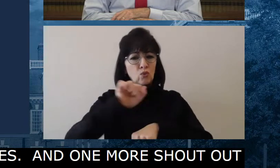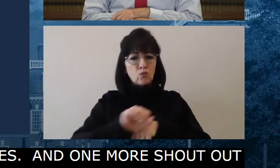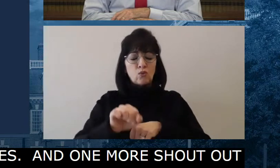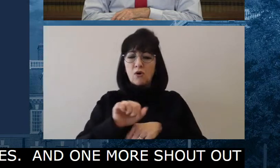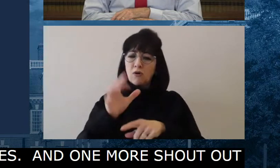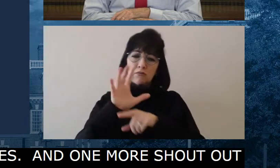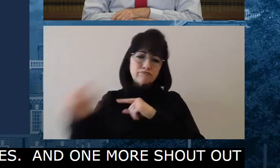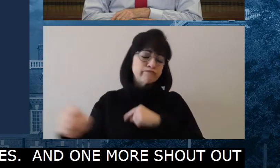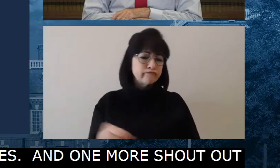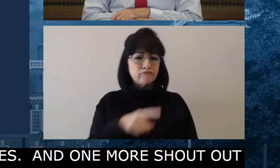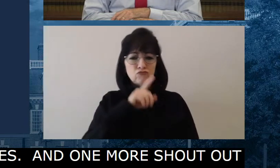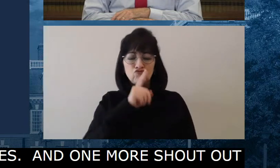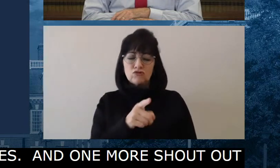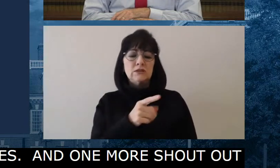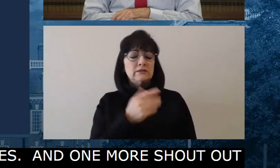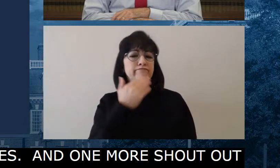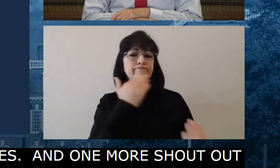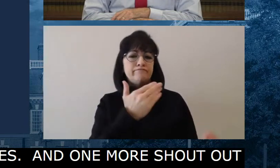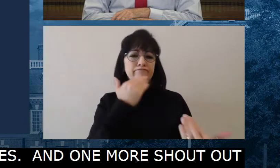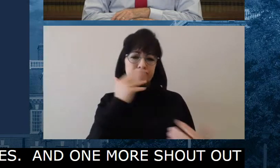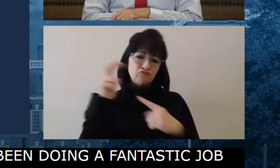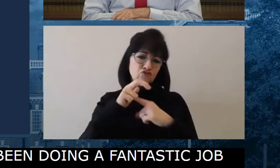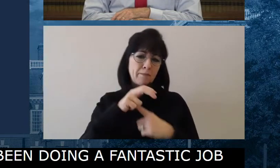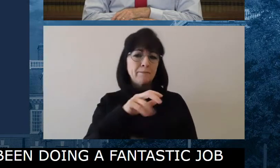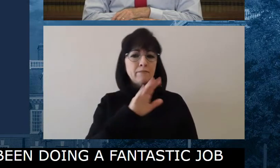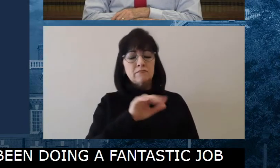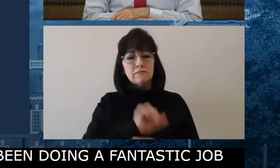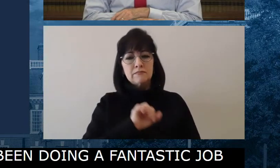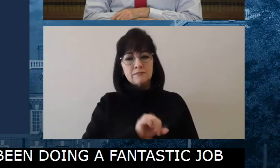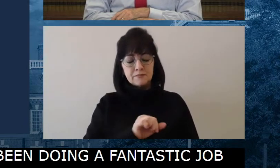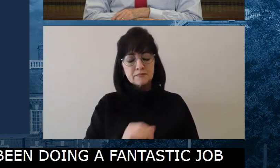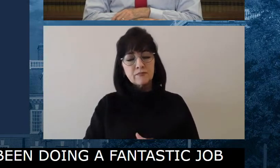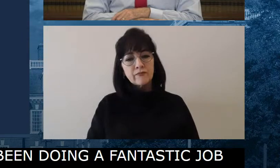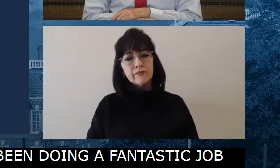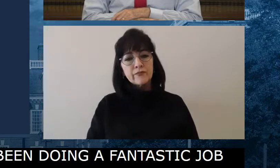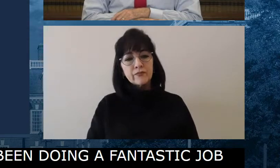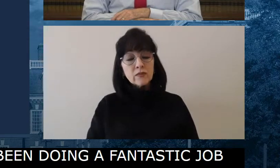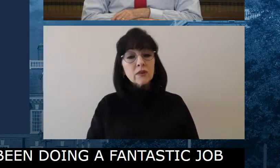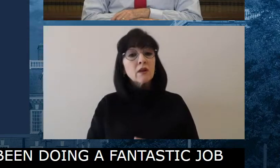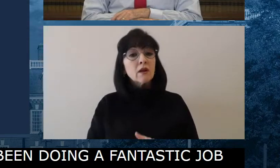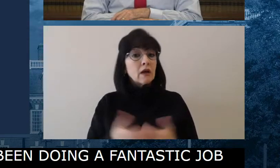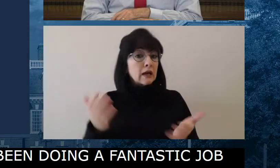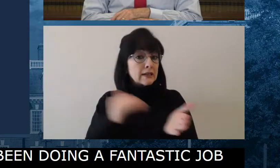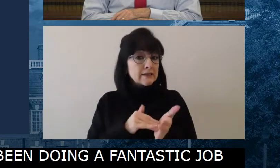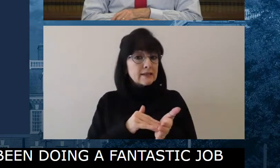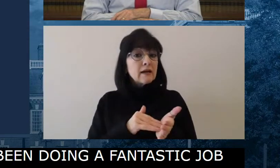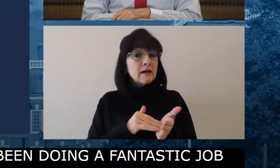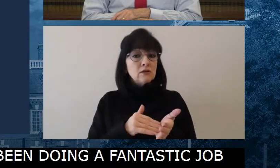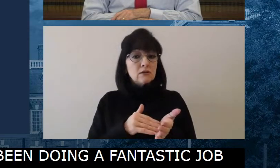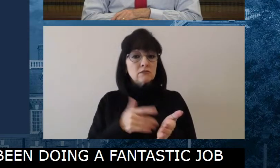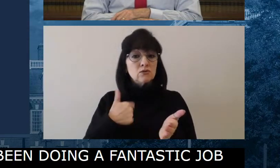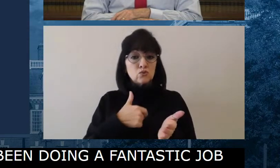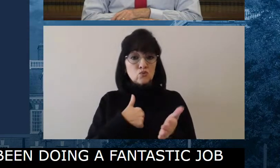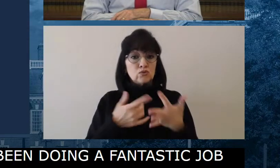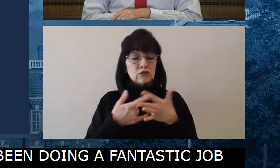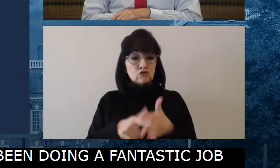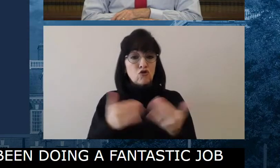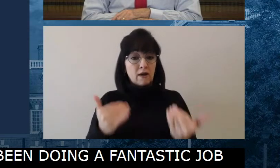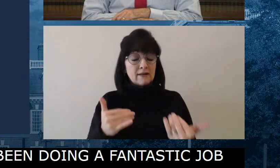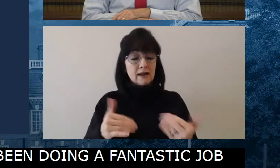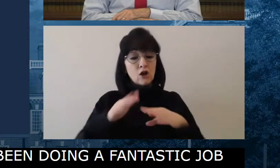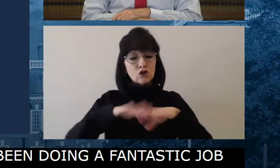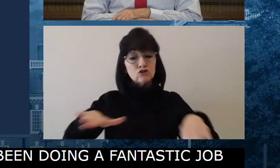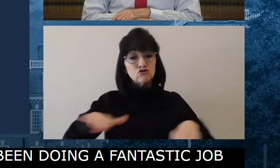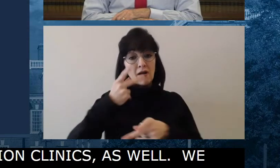vaccination clinics as well. We've also started, as I said, to vaccinate child care providers,